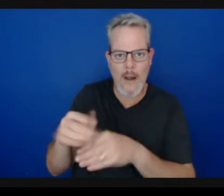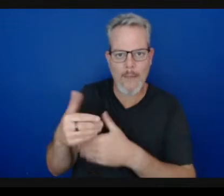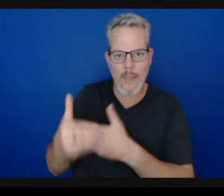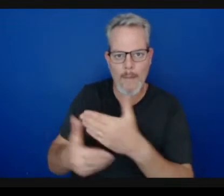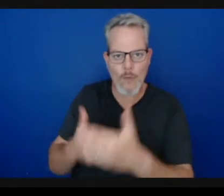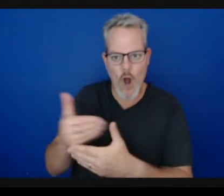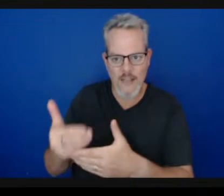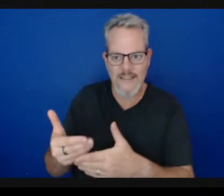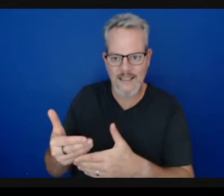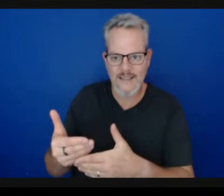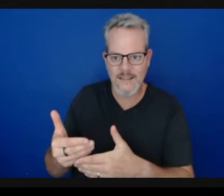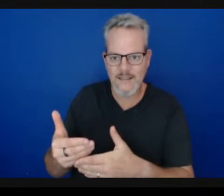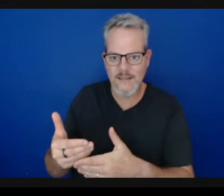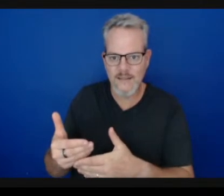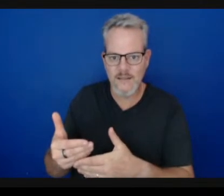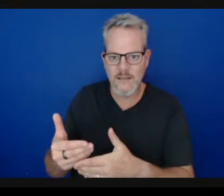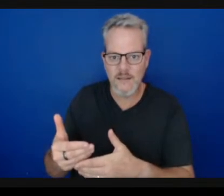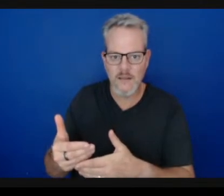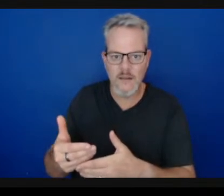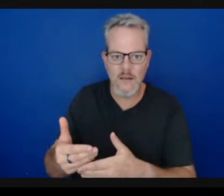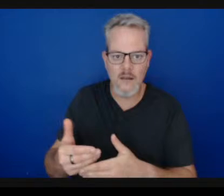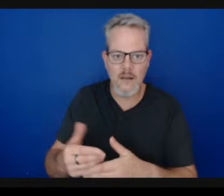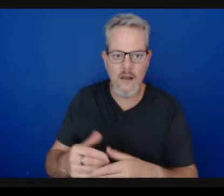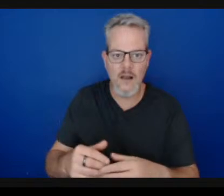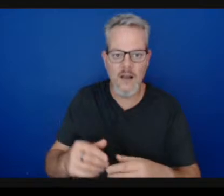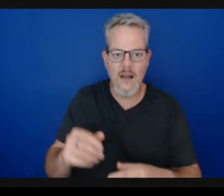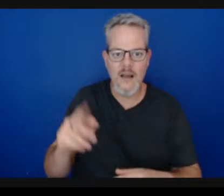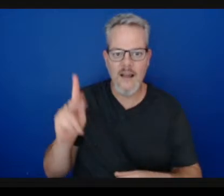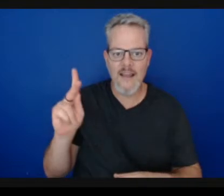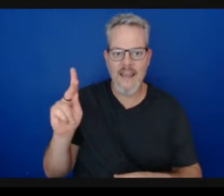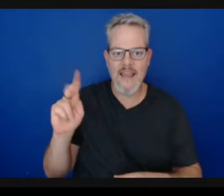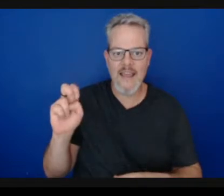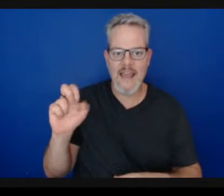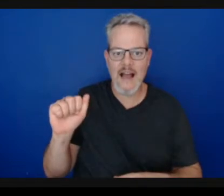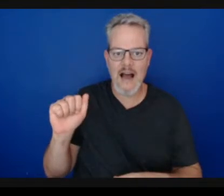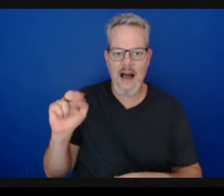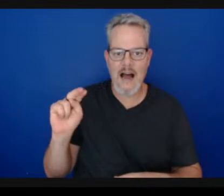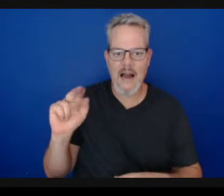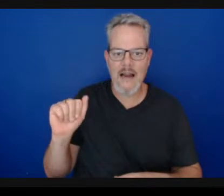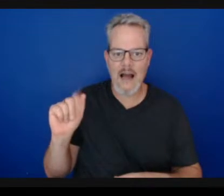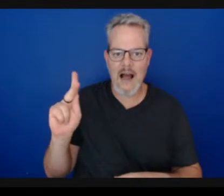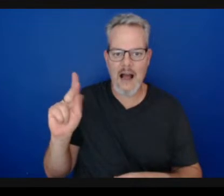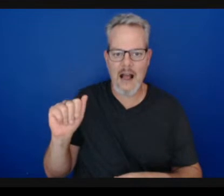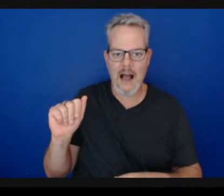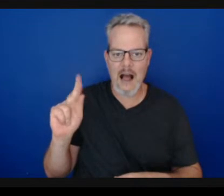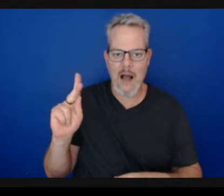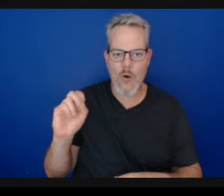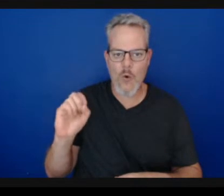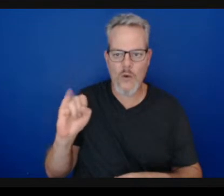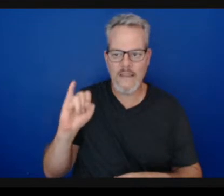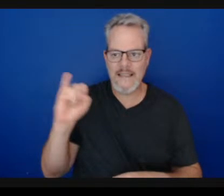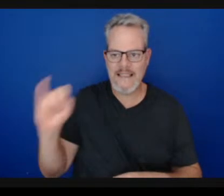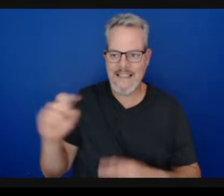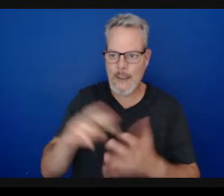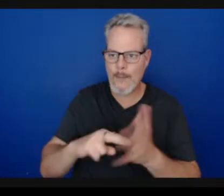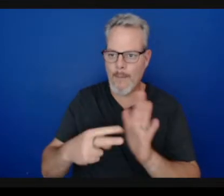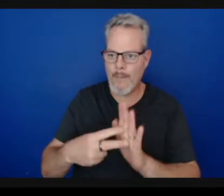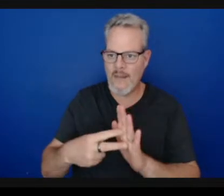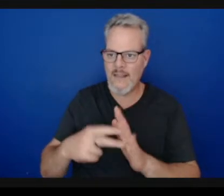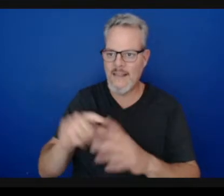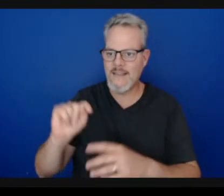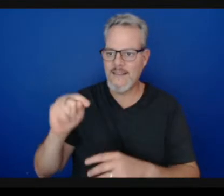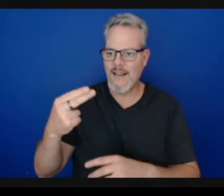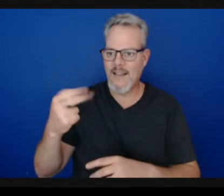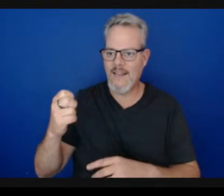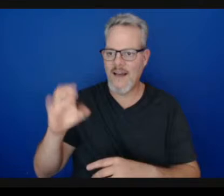there, right? So the crater of Keanakakoi means the cave in